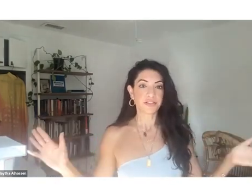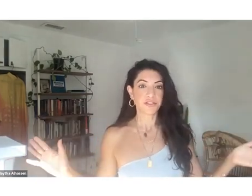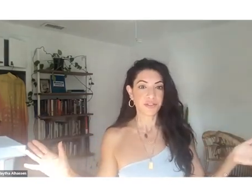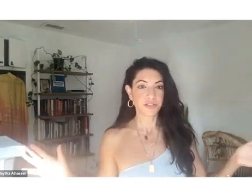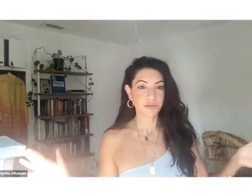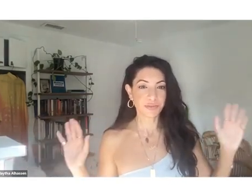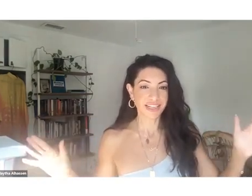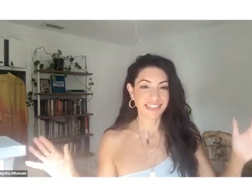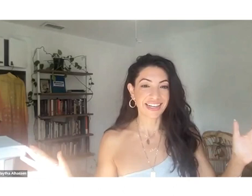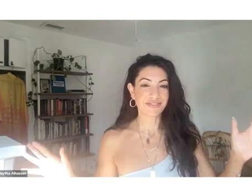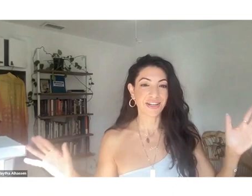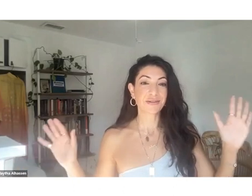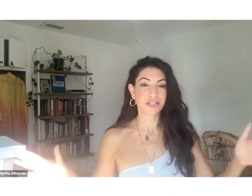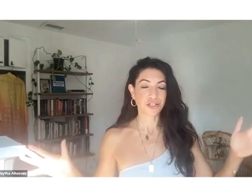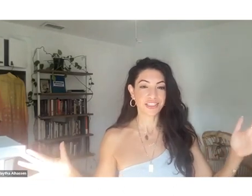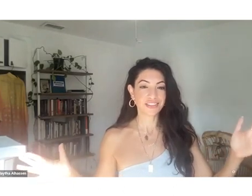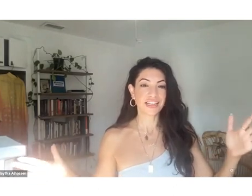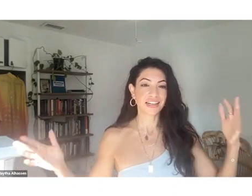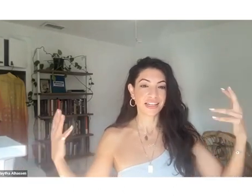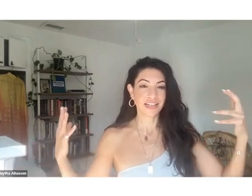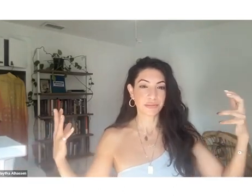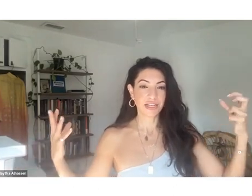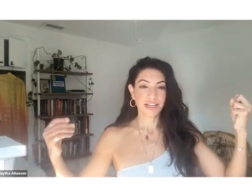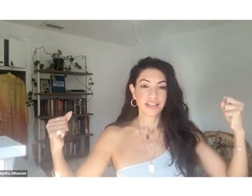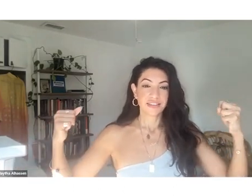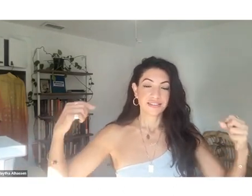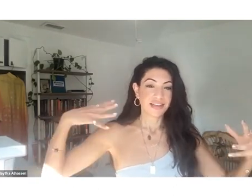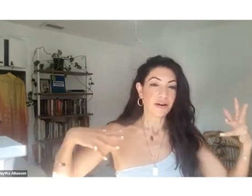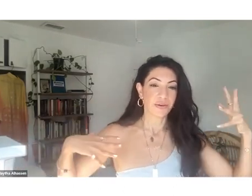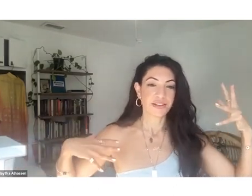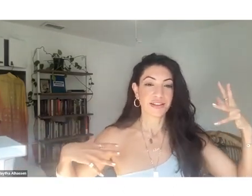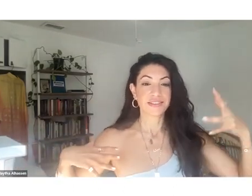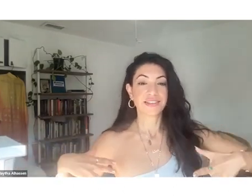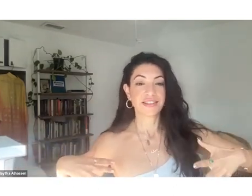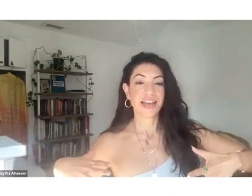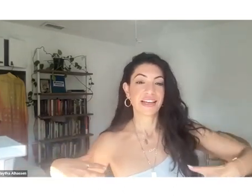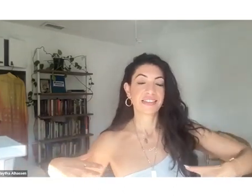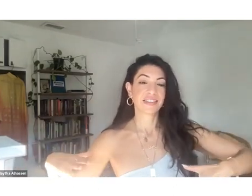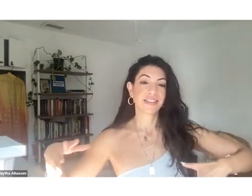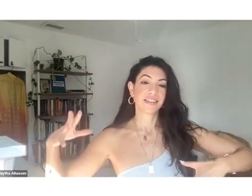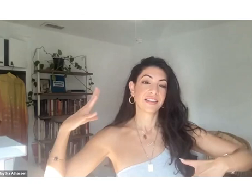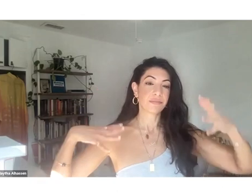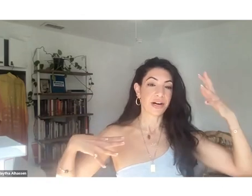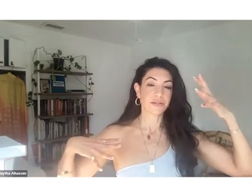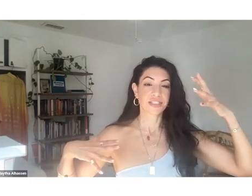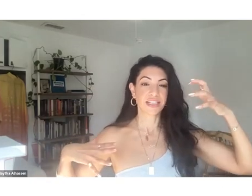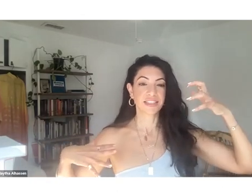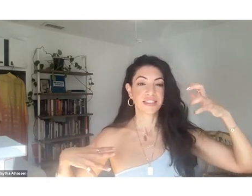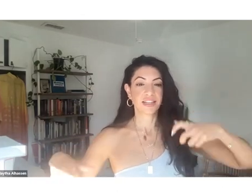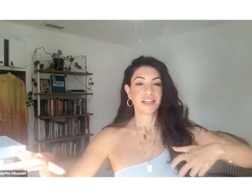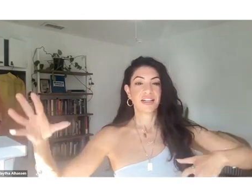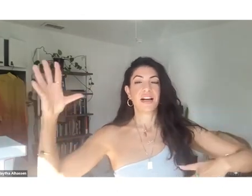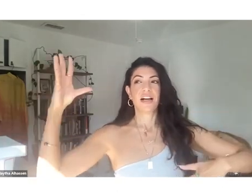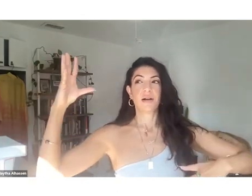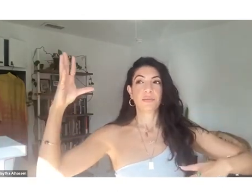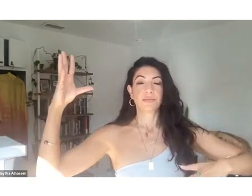I forgot to do this too. Oh my God, I forgot to mention that I am now a tan, light brown